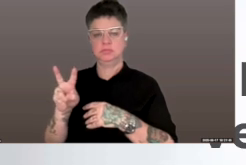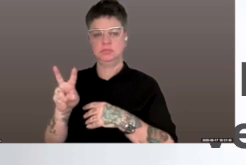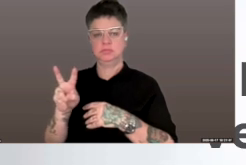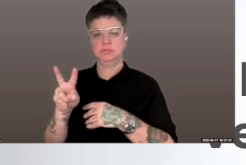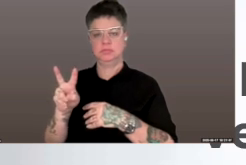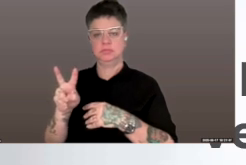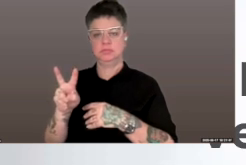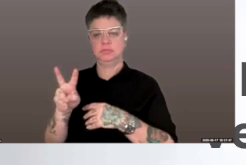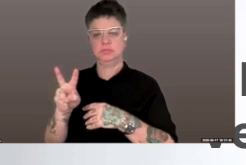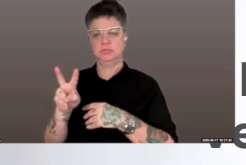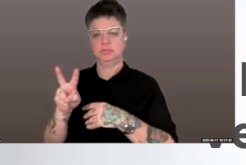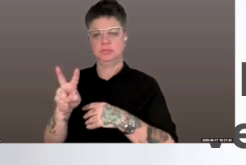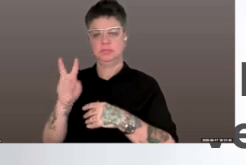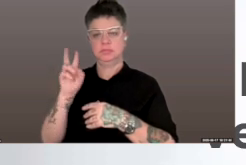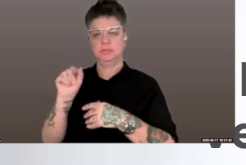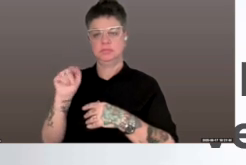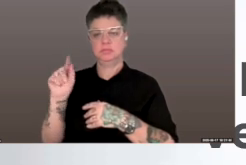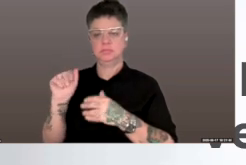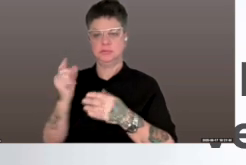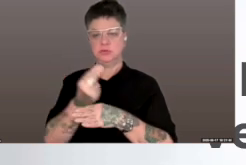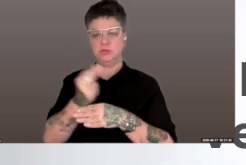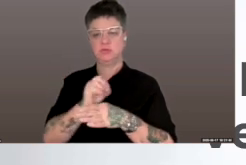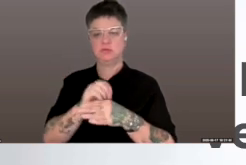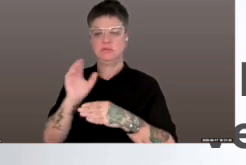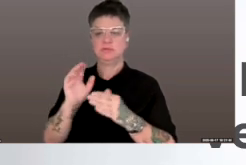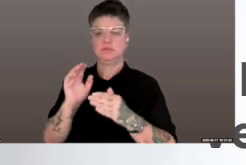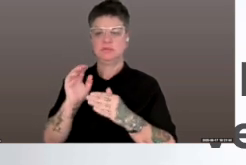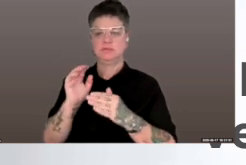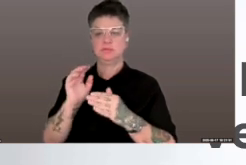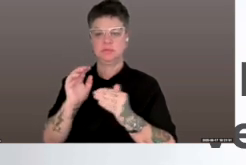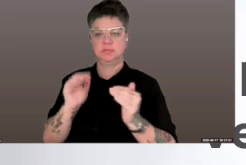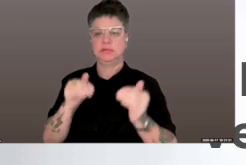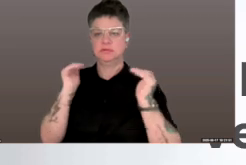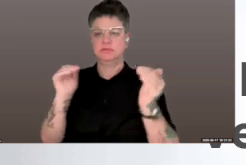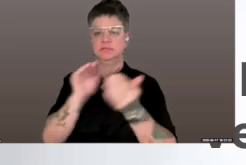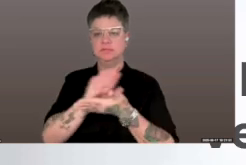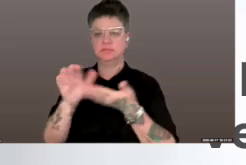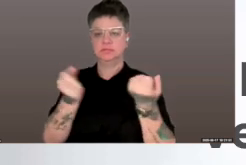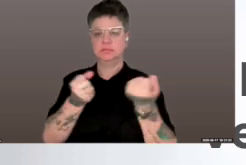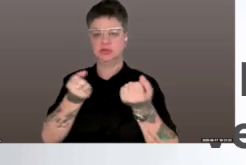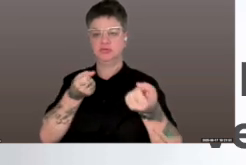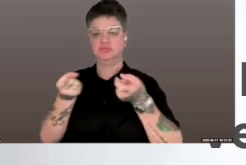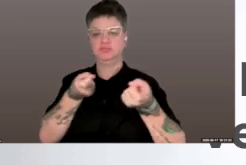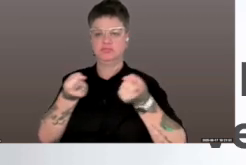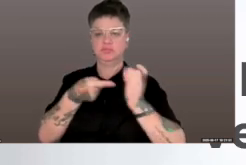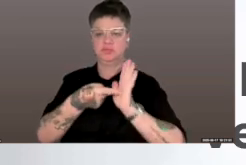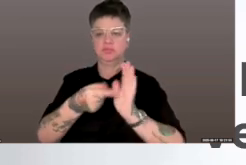or repair. Repaired vehicles will be then sold on the open used